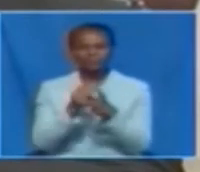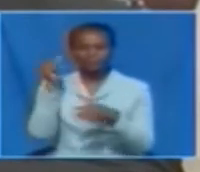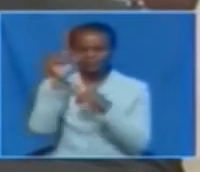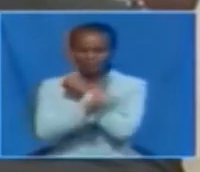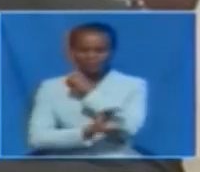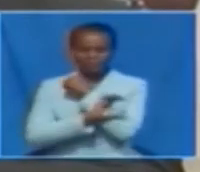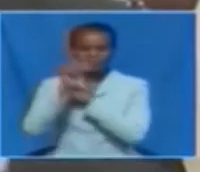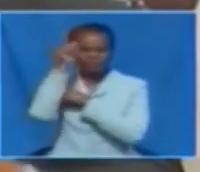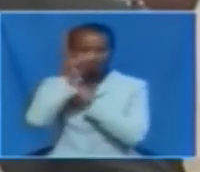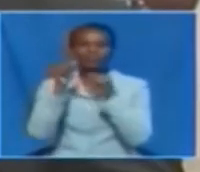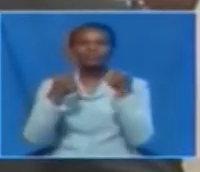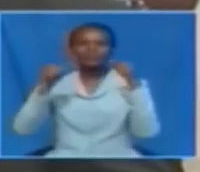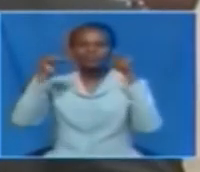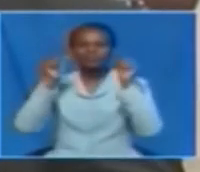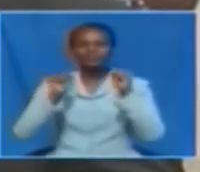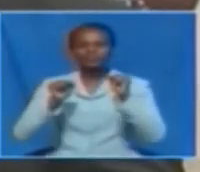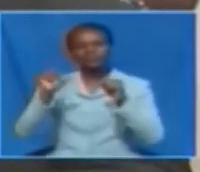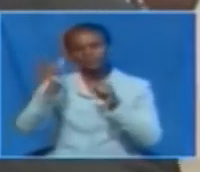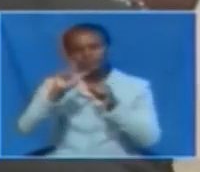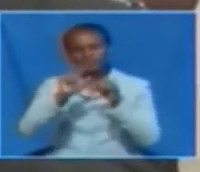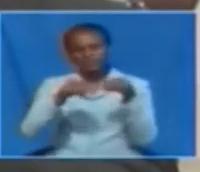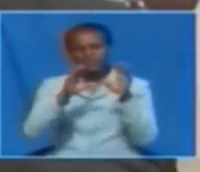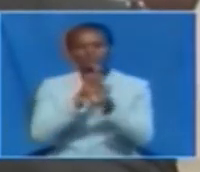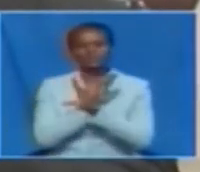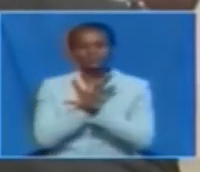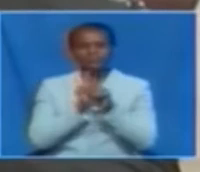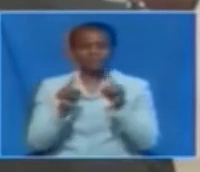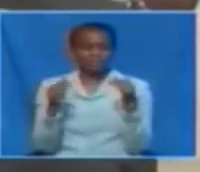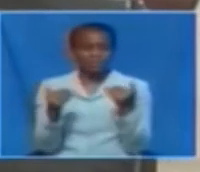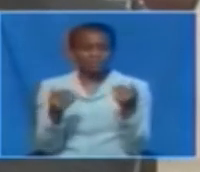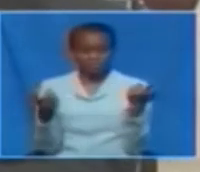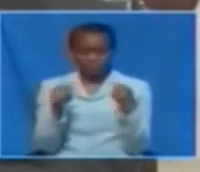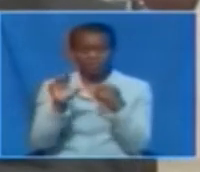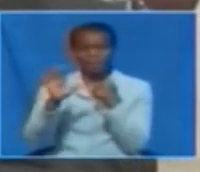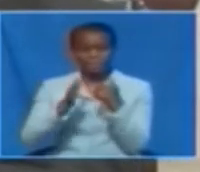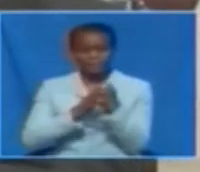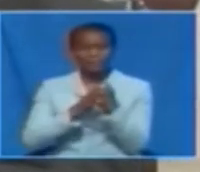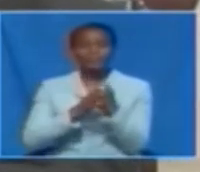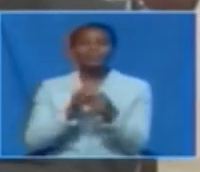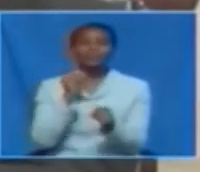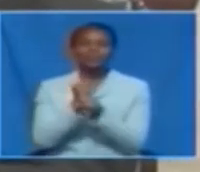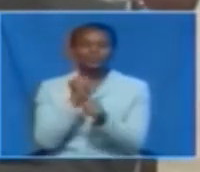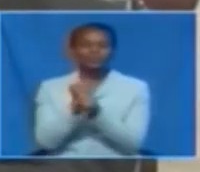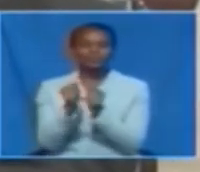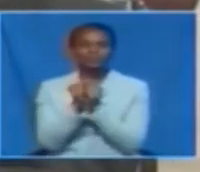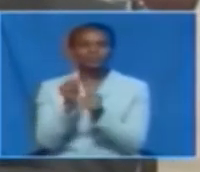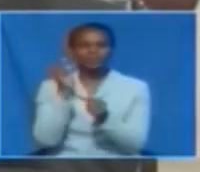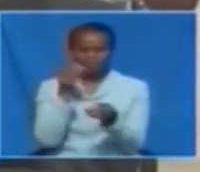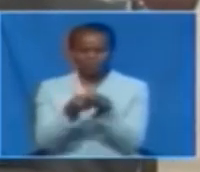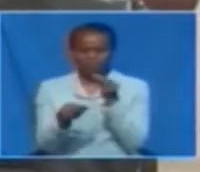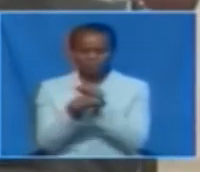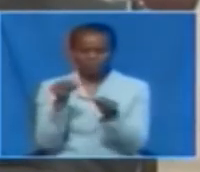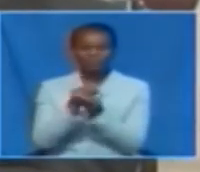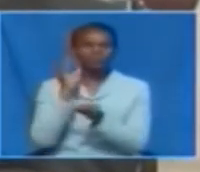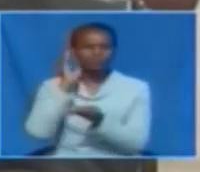country that can succeed. MMD gave that to Zambia. So I think that when we come into a partnership, we will contribute to the